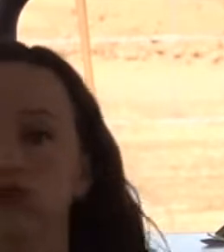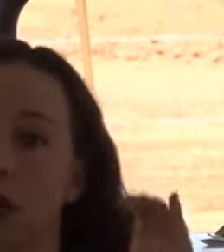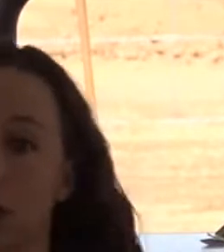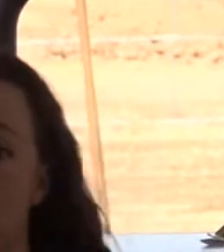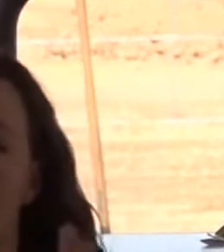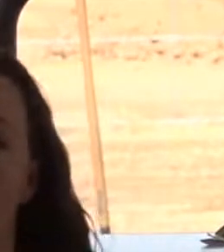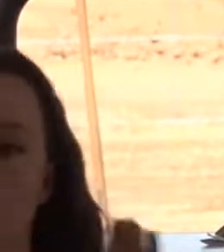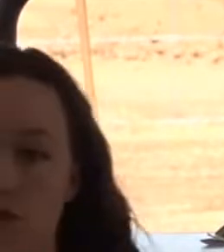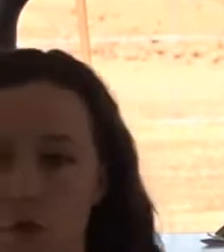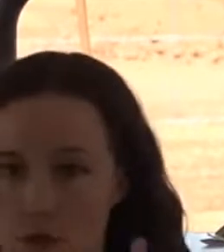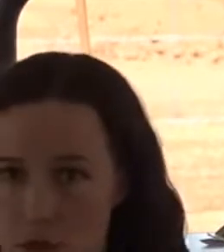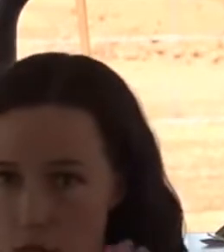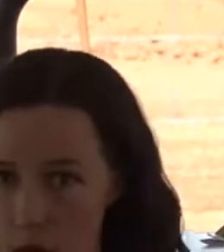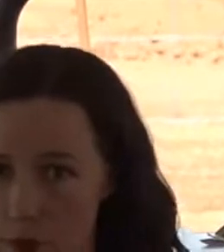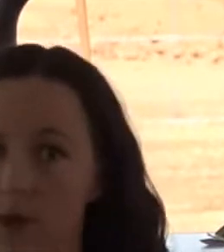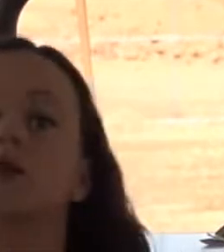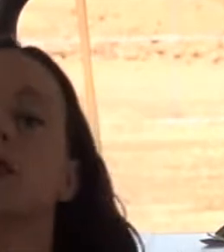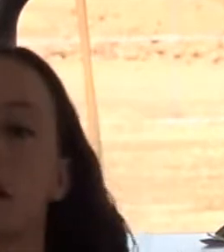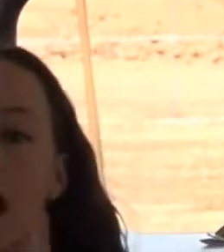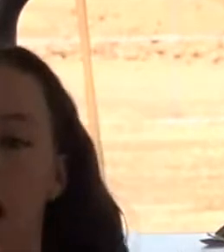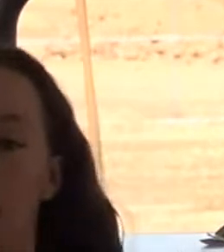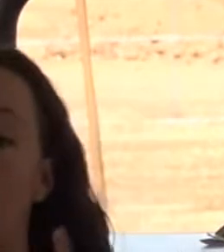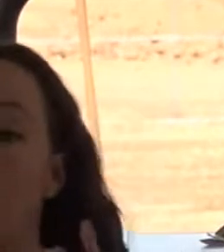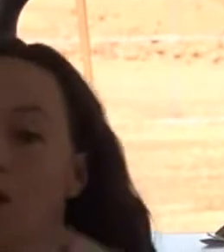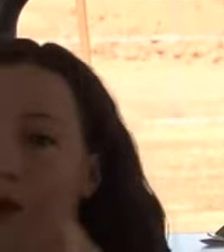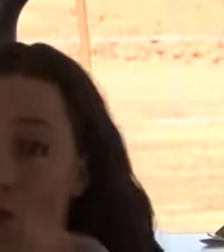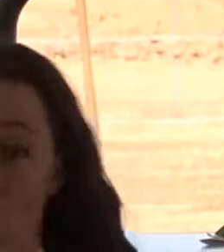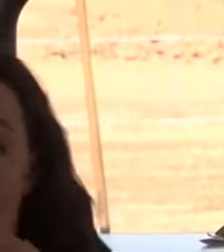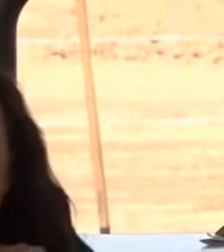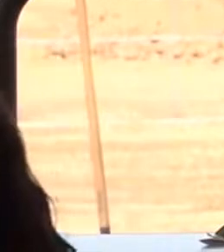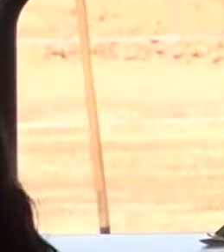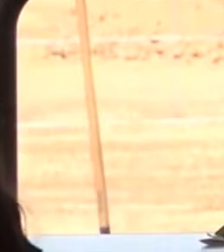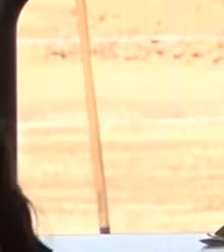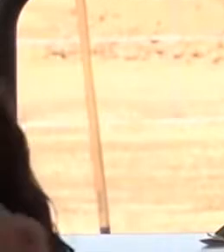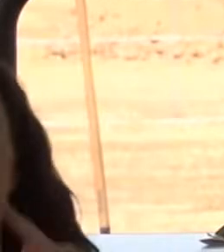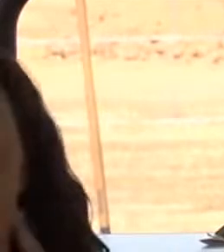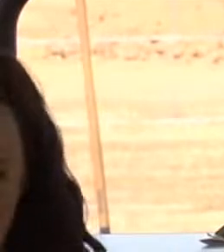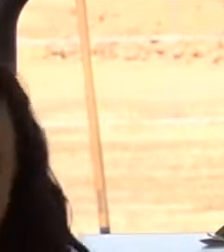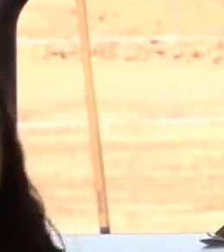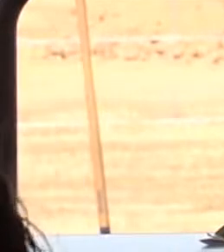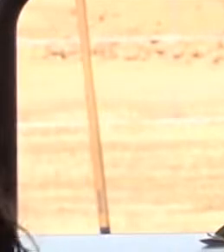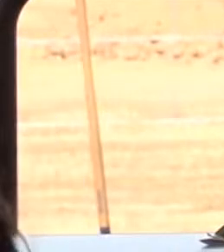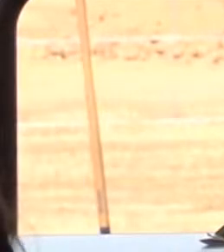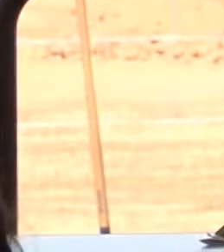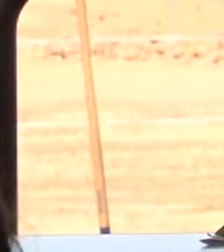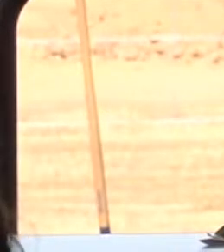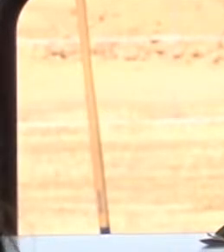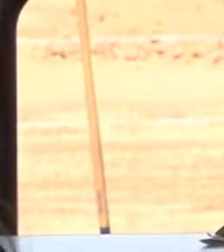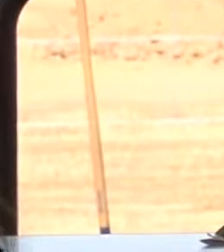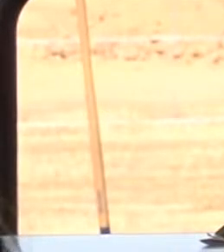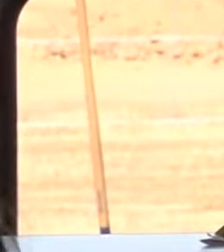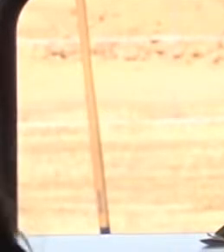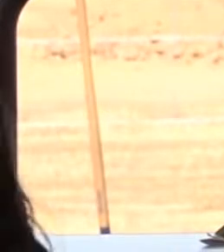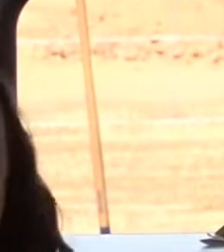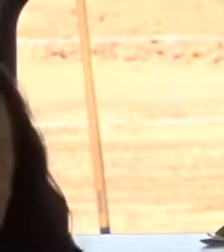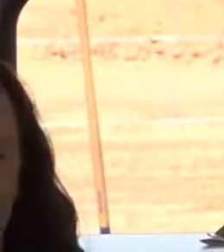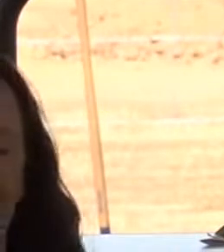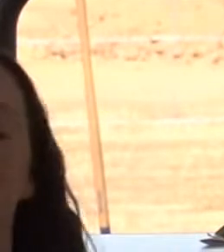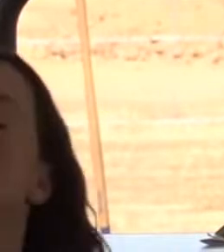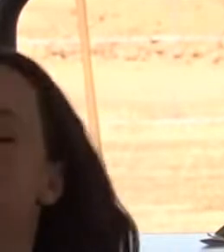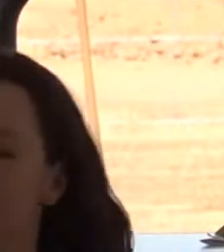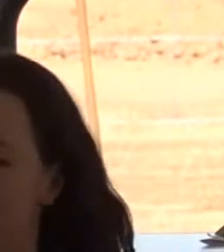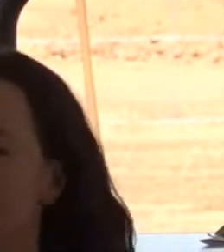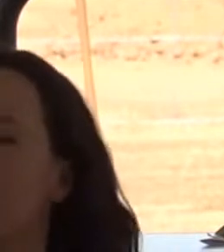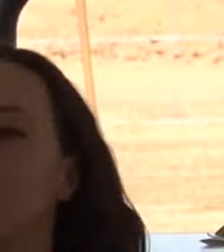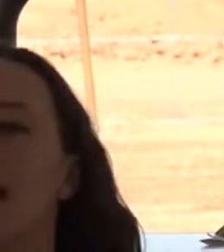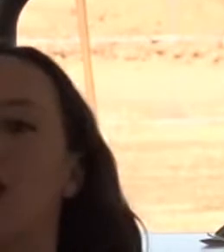chemistry and biology labs, a kiln for our art program, which they are so happy with.